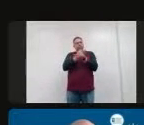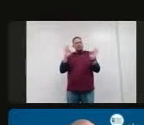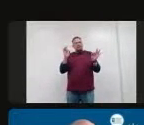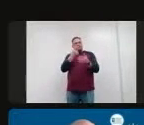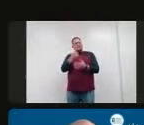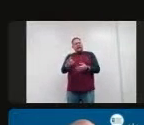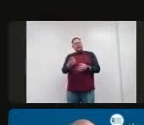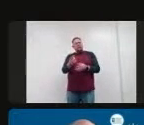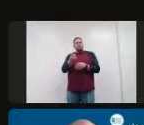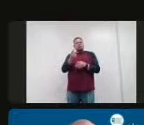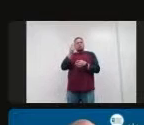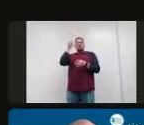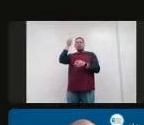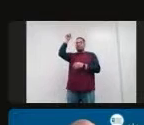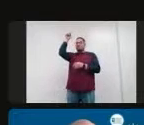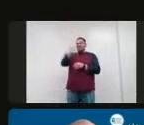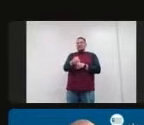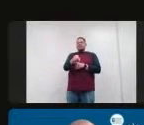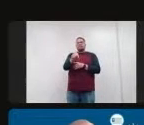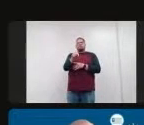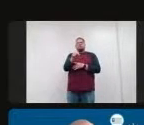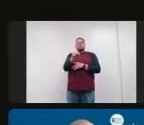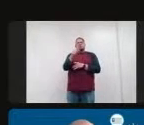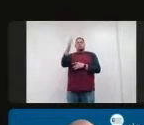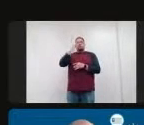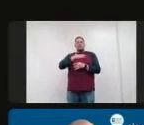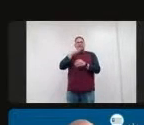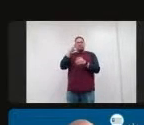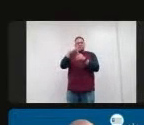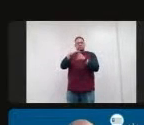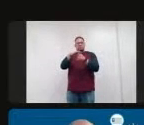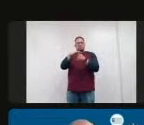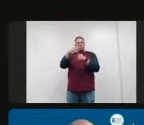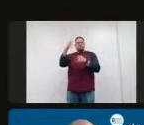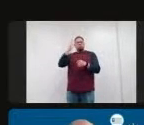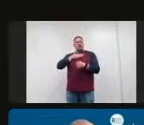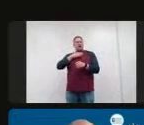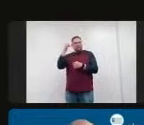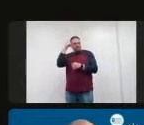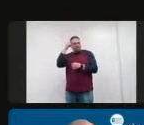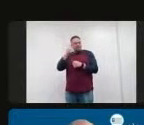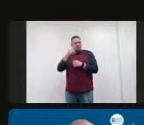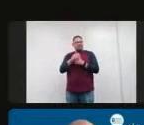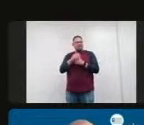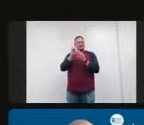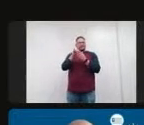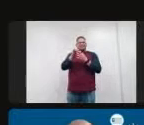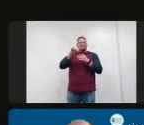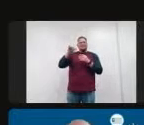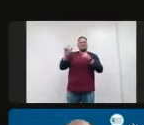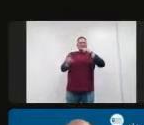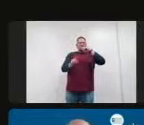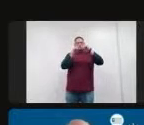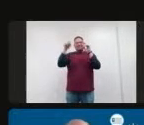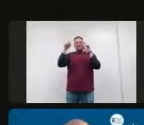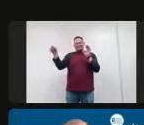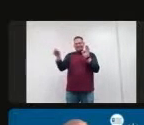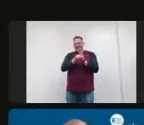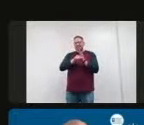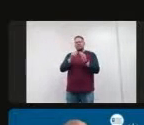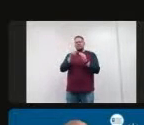say, this is my vote. This is my thinking. These are the pros and cons, the way I see